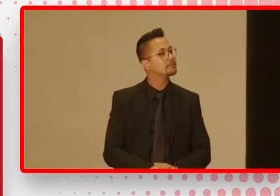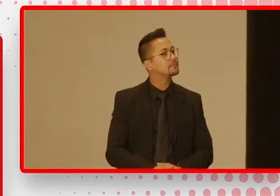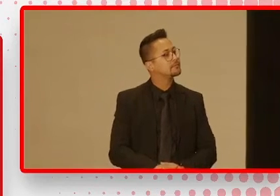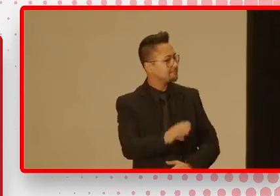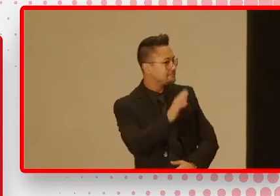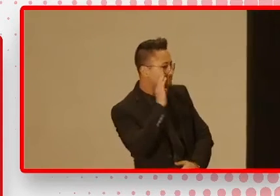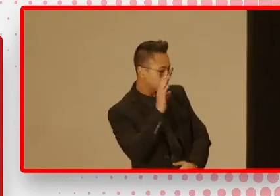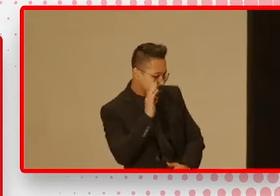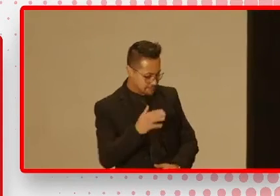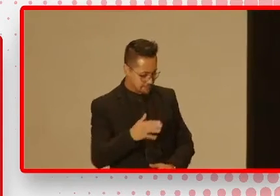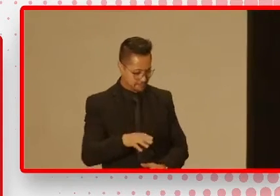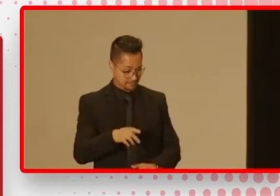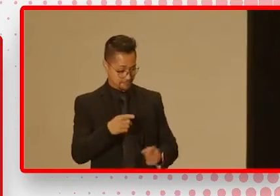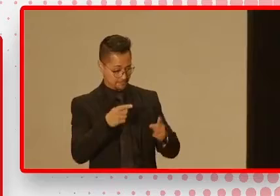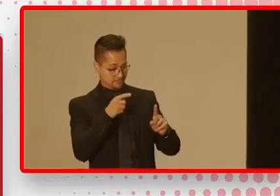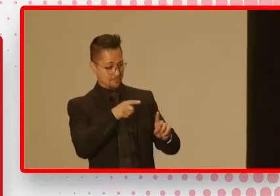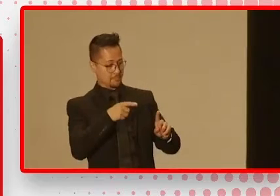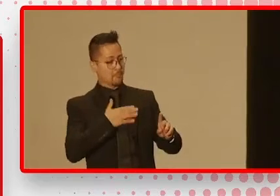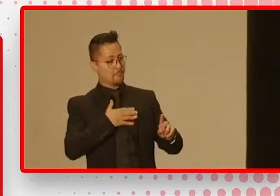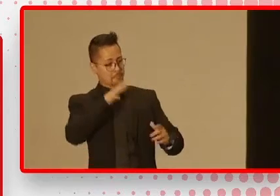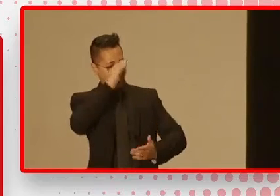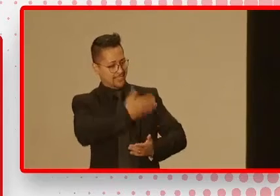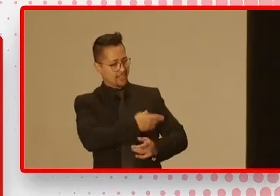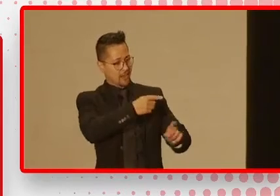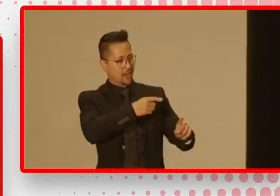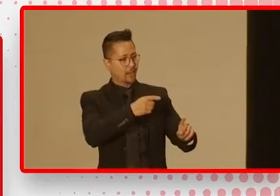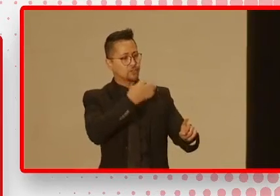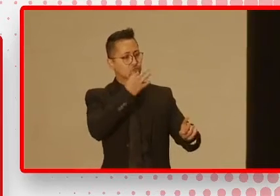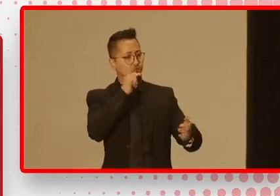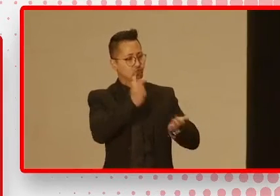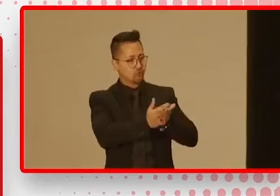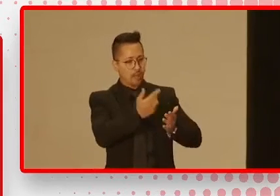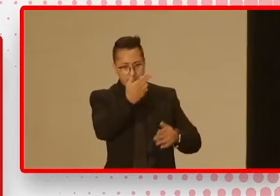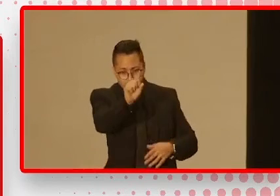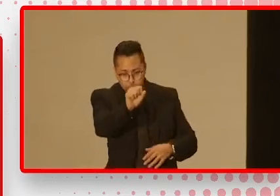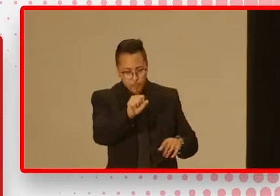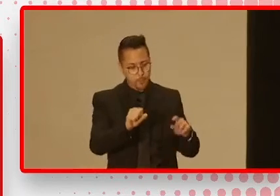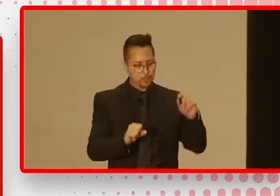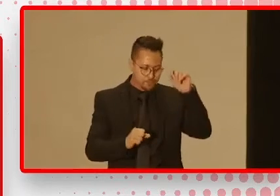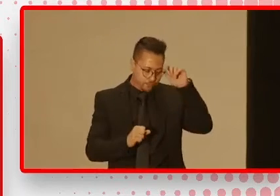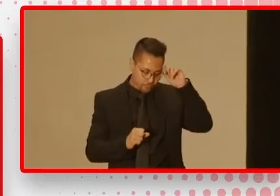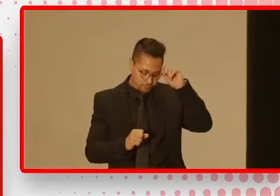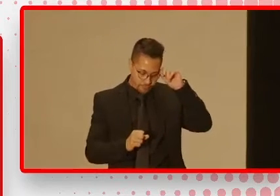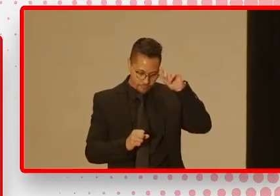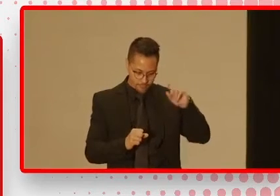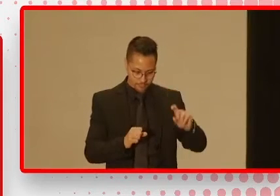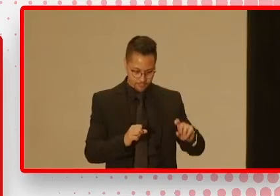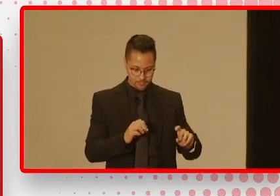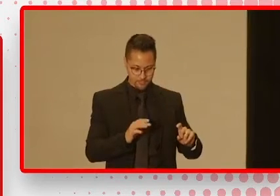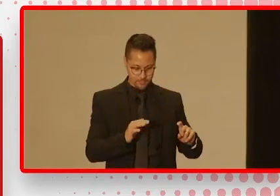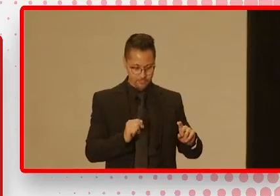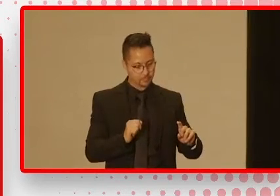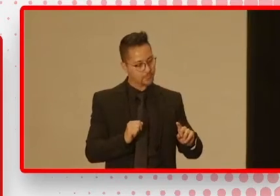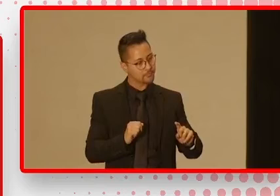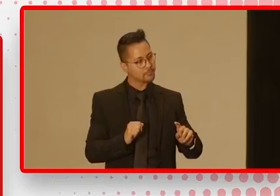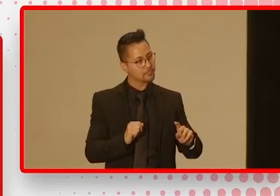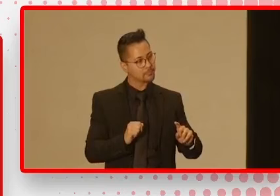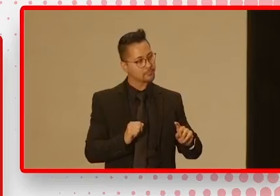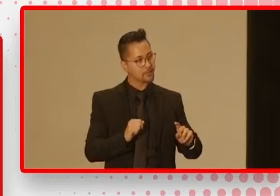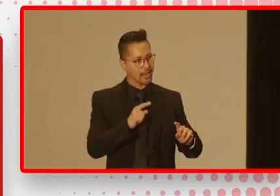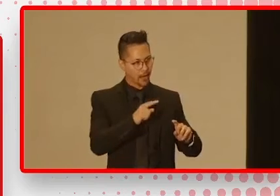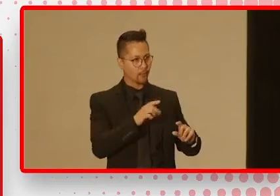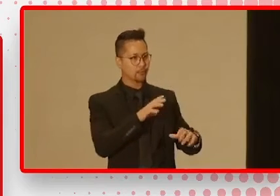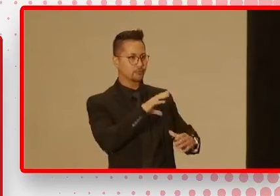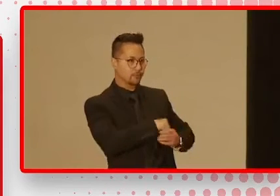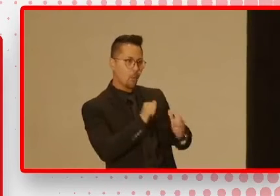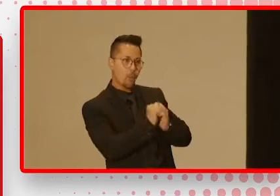Hi, my son just is aging out of high school now. He was in the VR program,